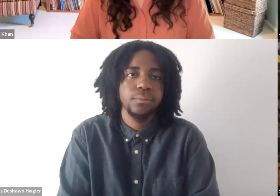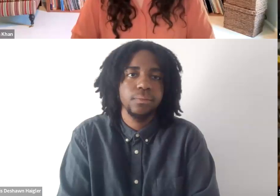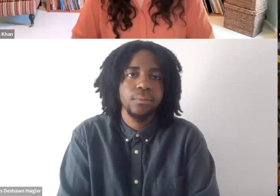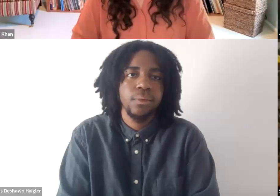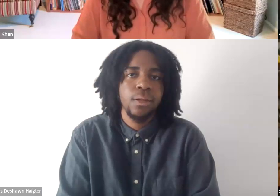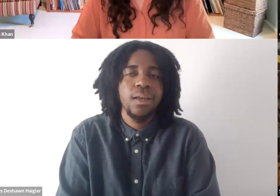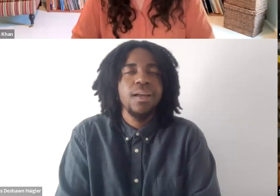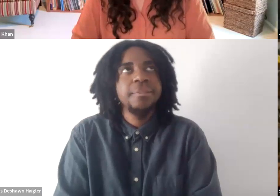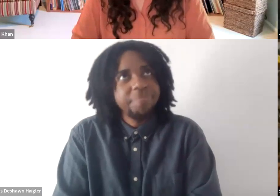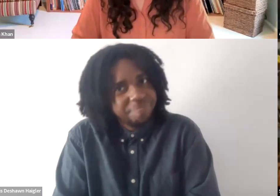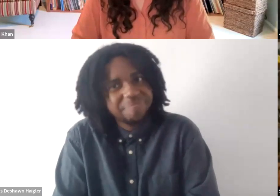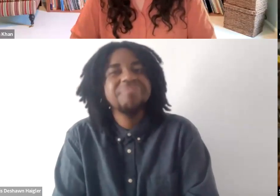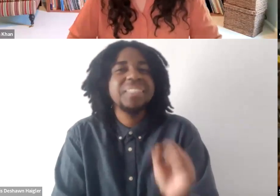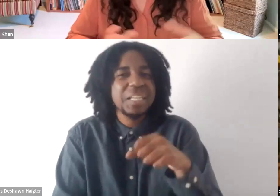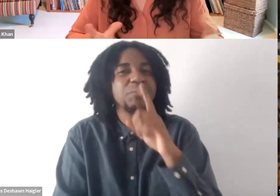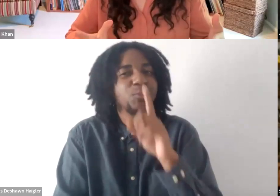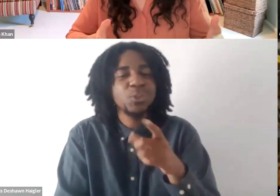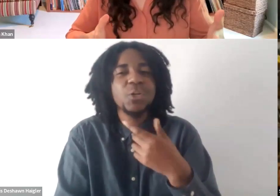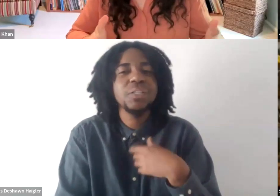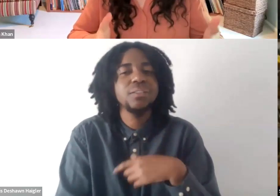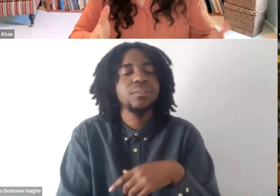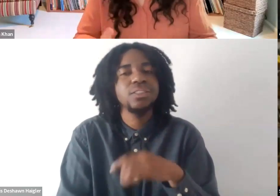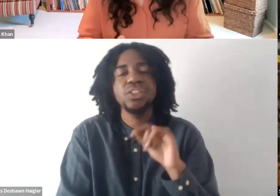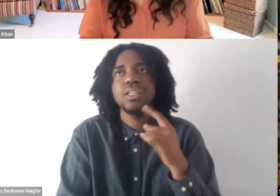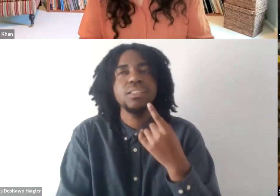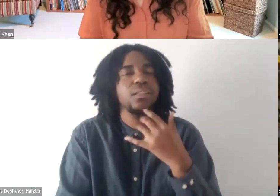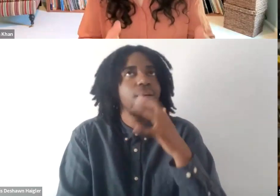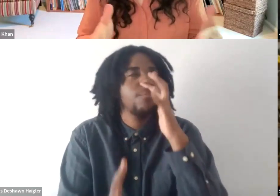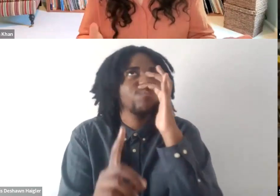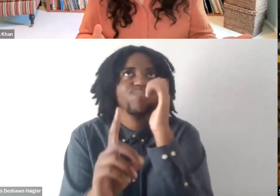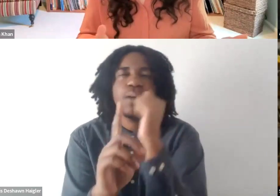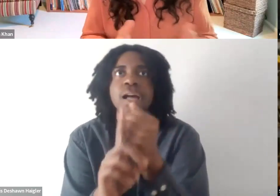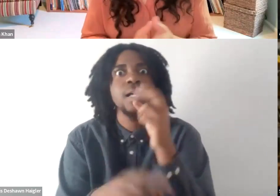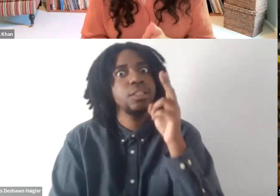because it was such a fascinating